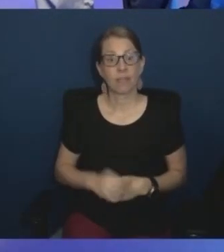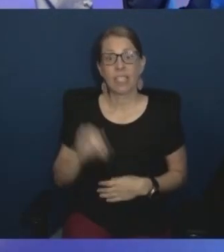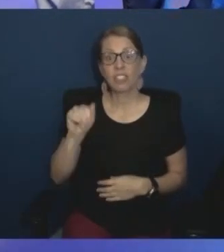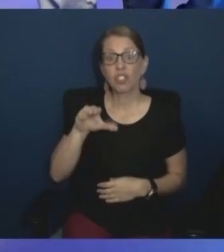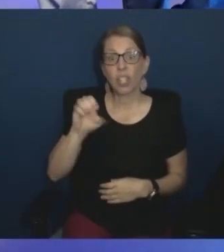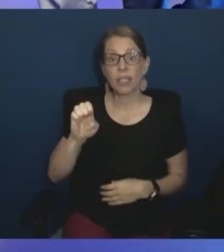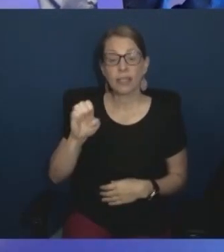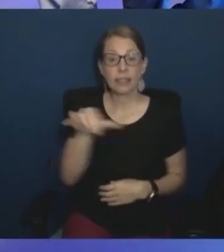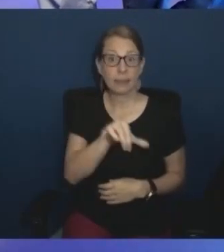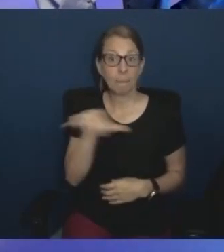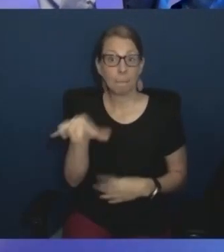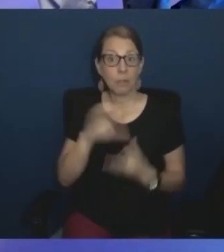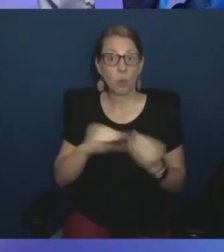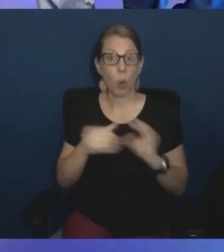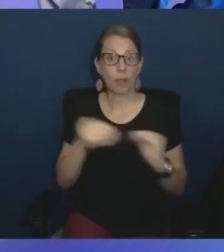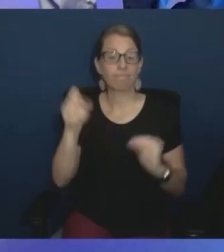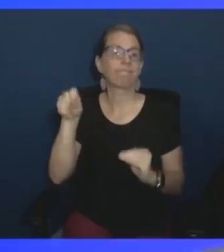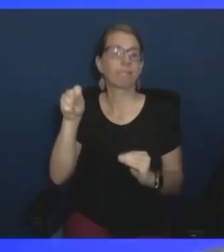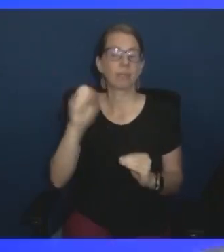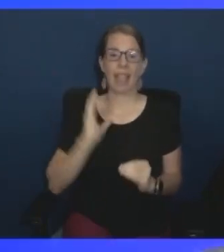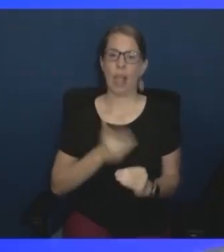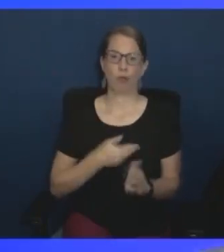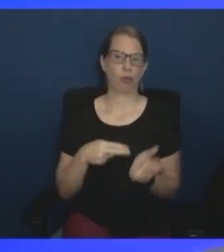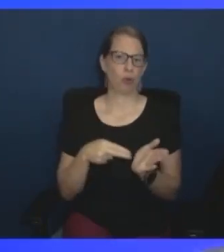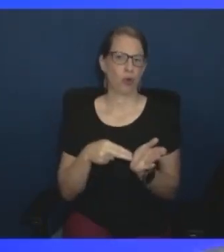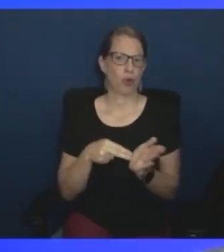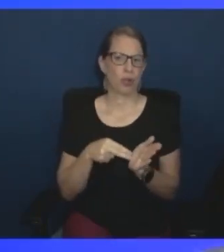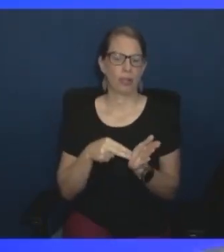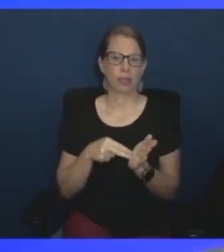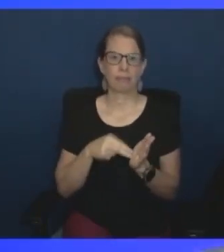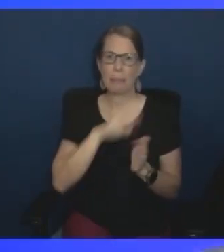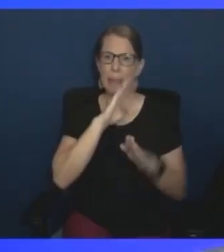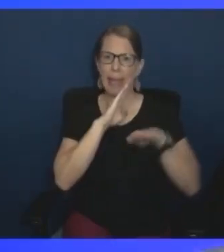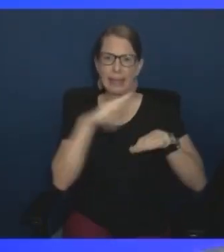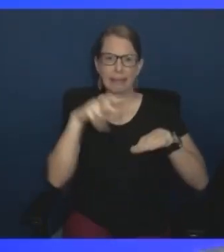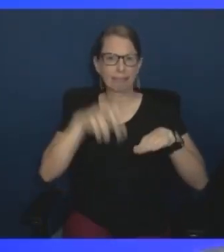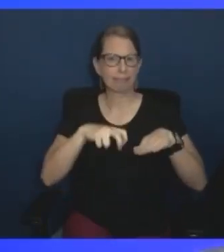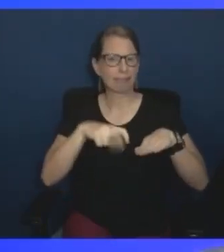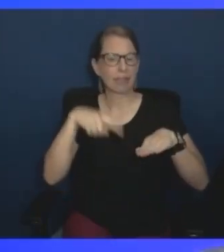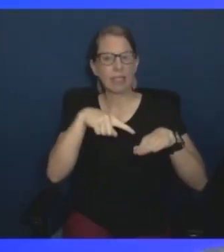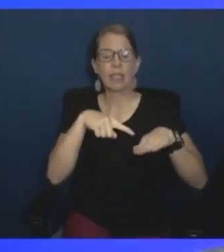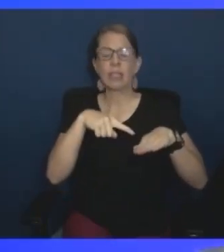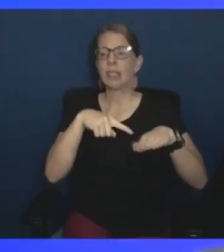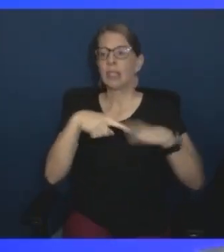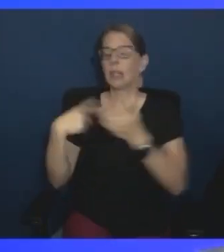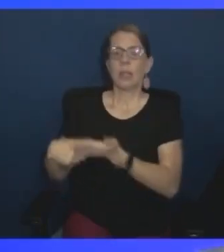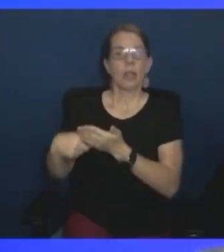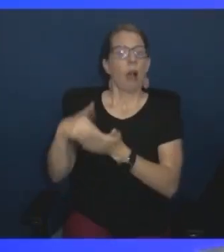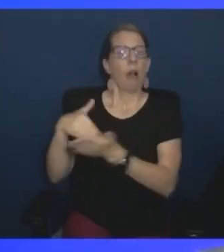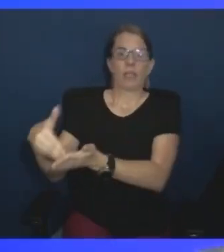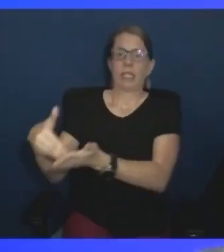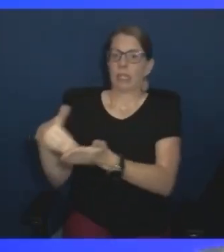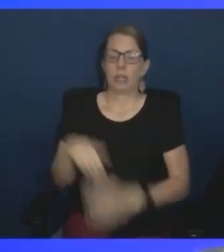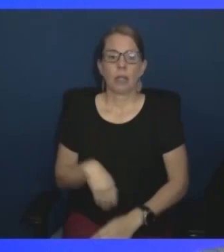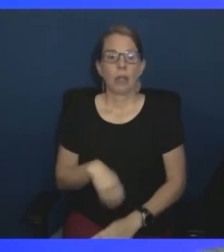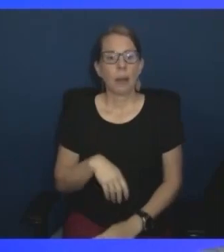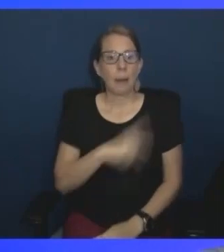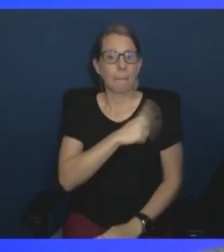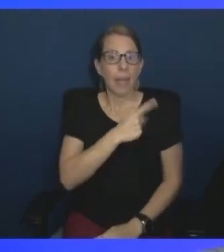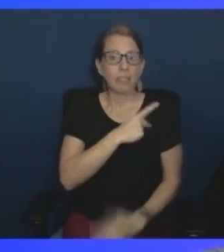imagine. Absolutely. And our nurses at the bedside, all day talk about this consistently, that, patients are